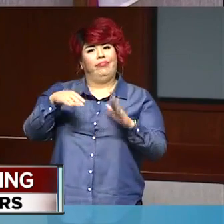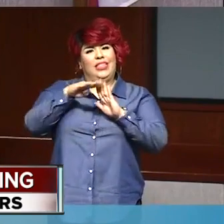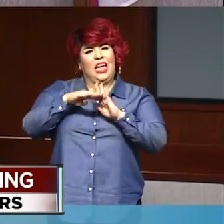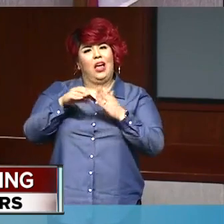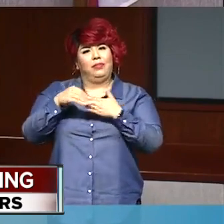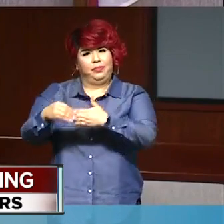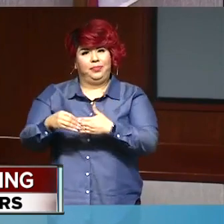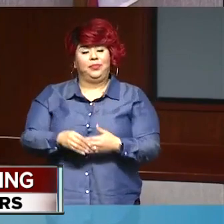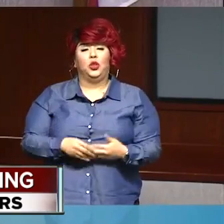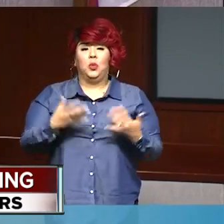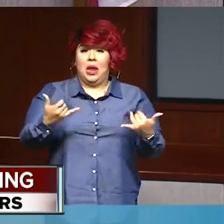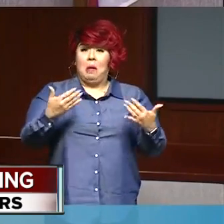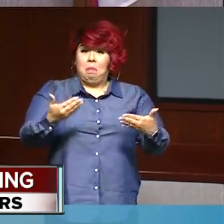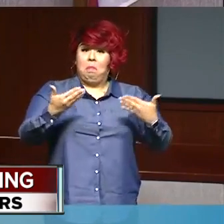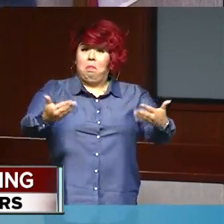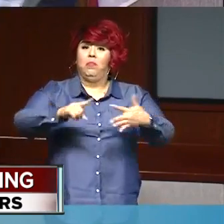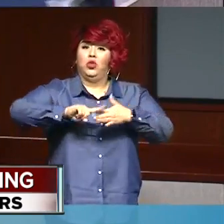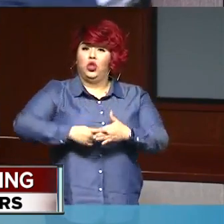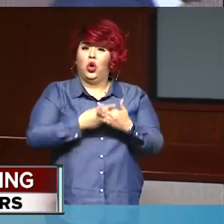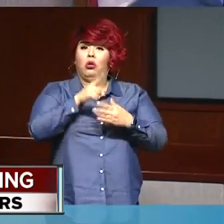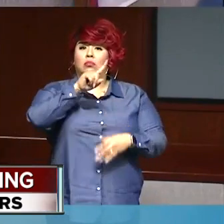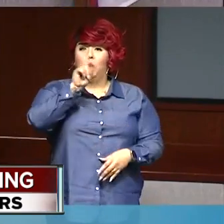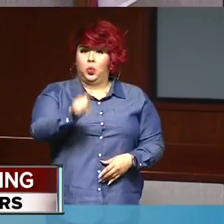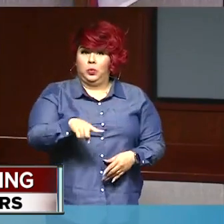that, I'll be happy to answer any questions you have.